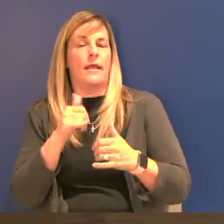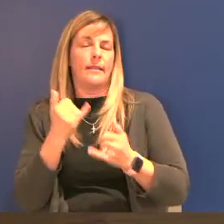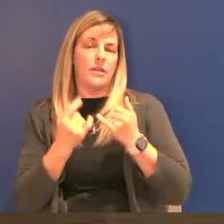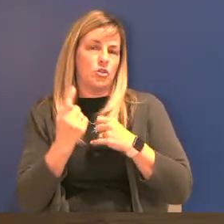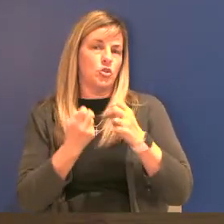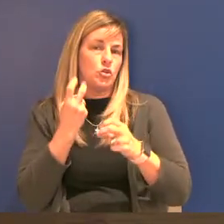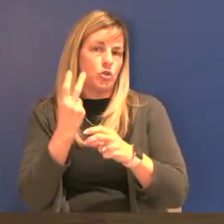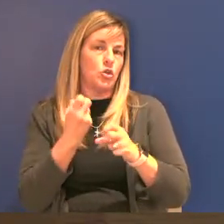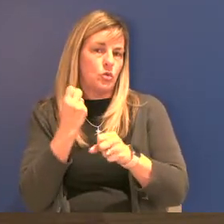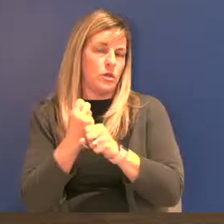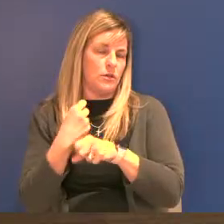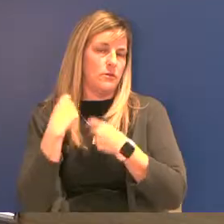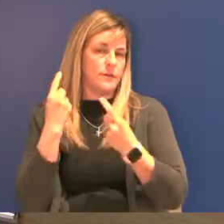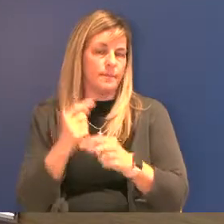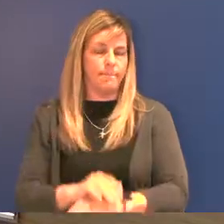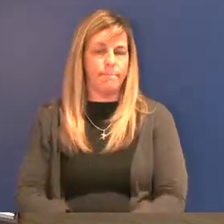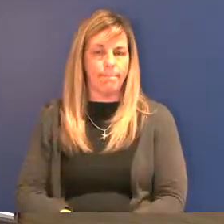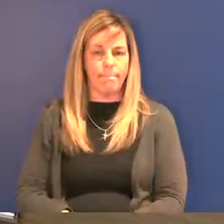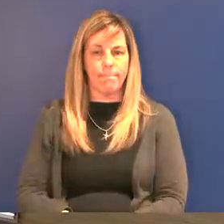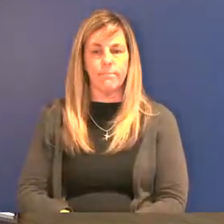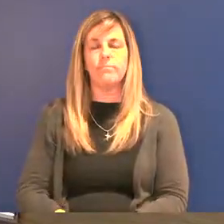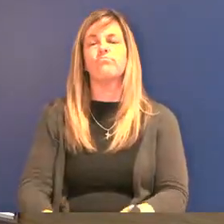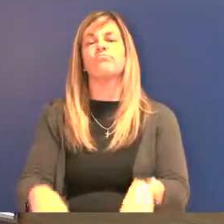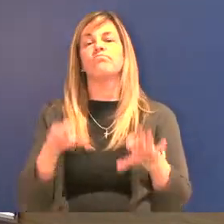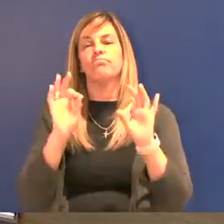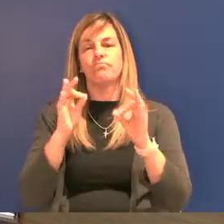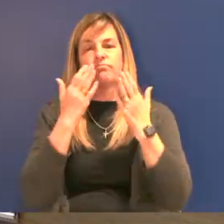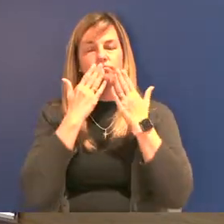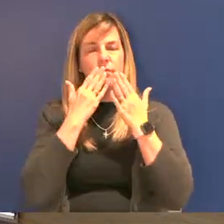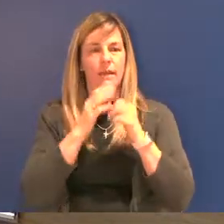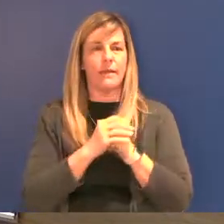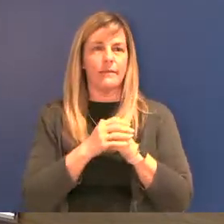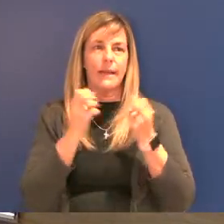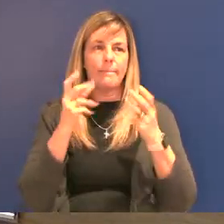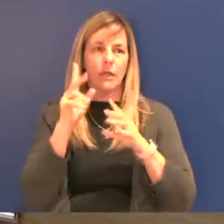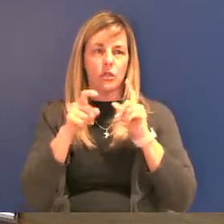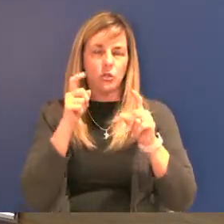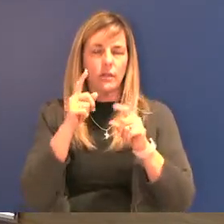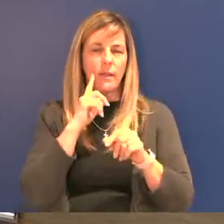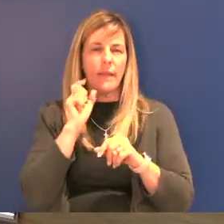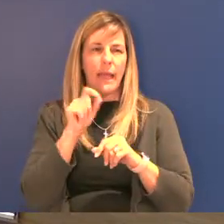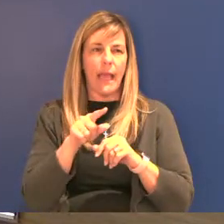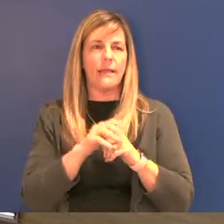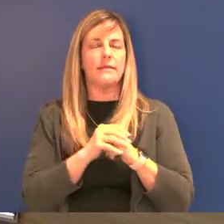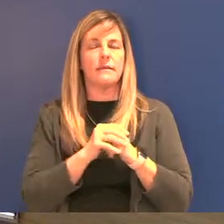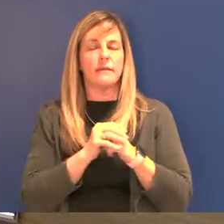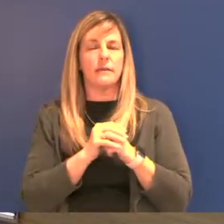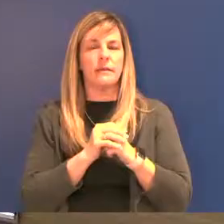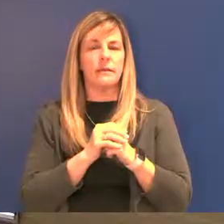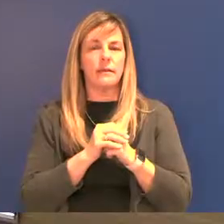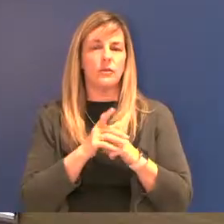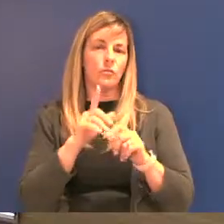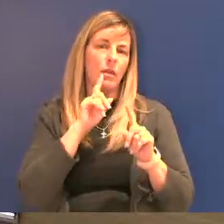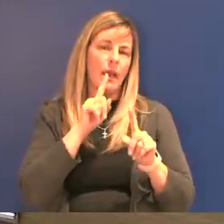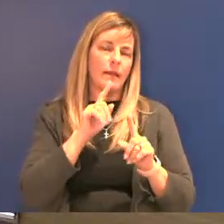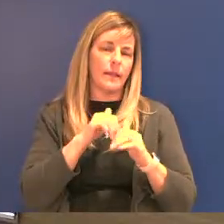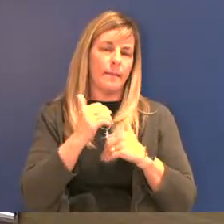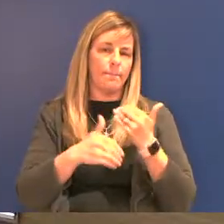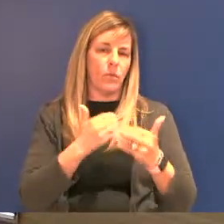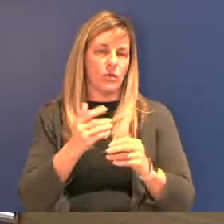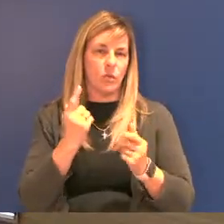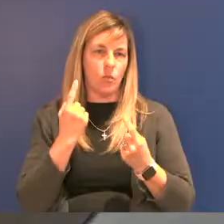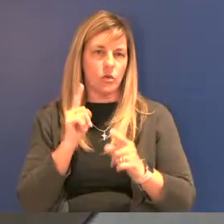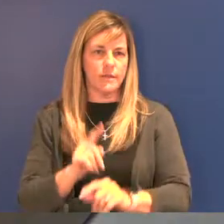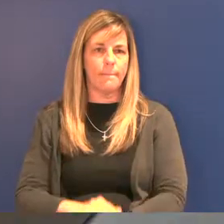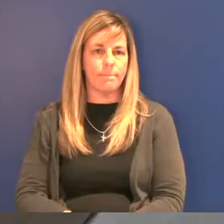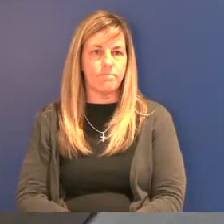years. Perfect. Thank you. I appreciate it. I've gotten lots of questions about it, so I figured I'd just ask in this setting and let you kind of answer how that process works. Absolutely. So, thank